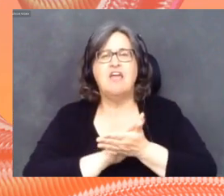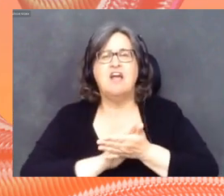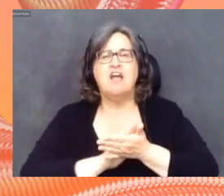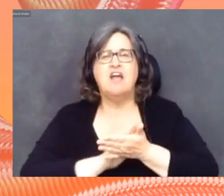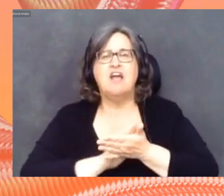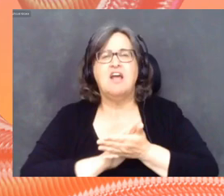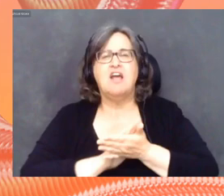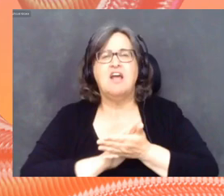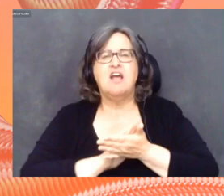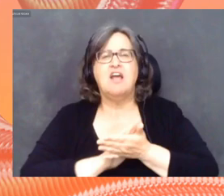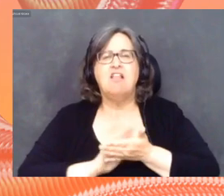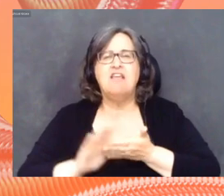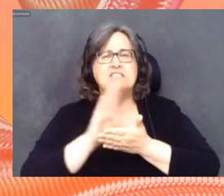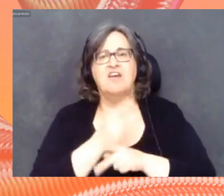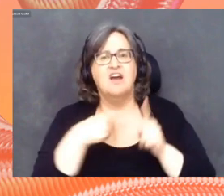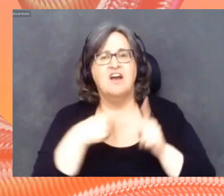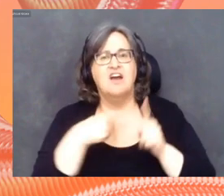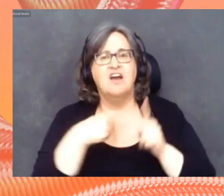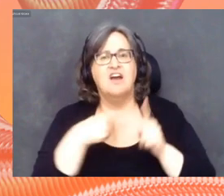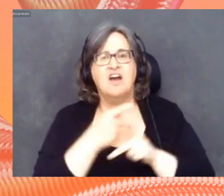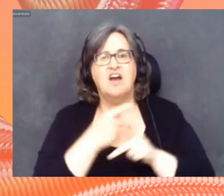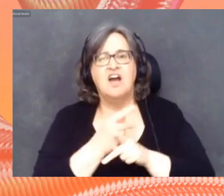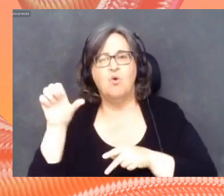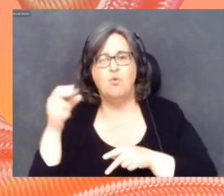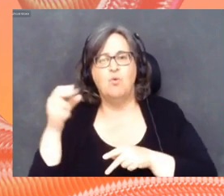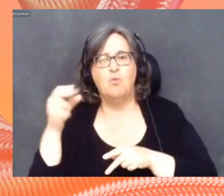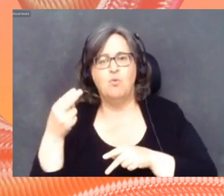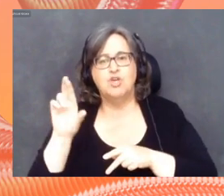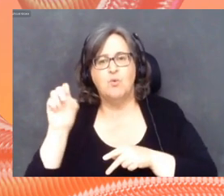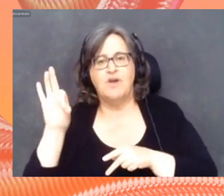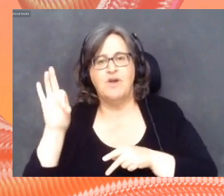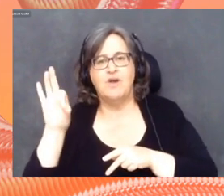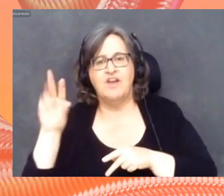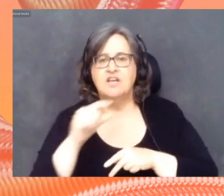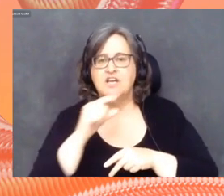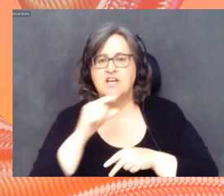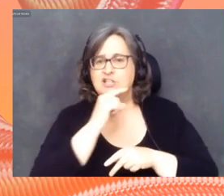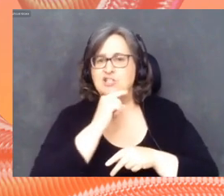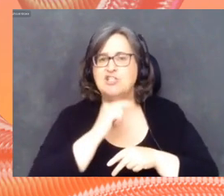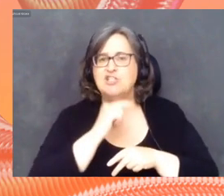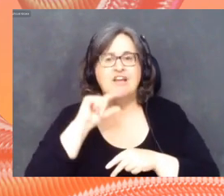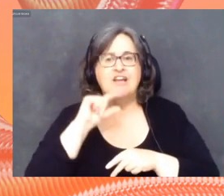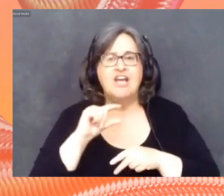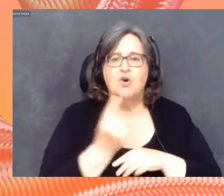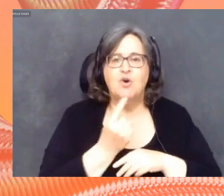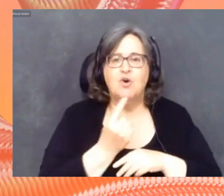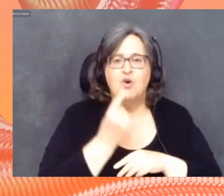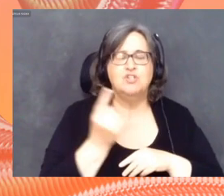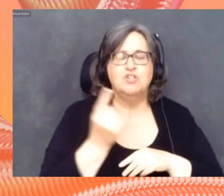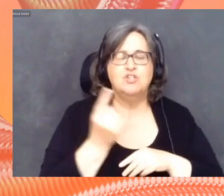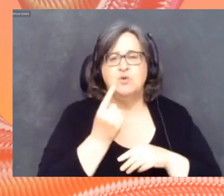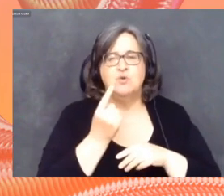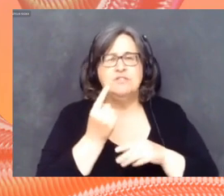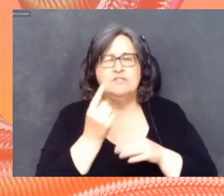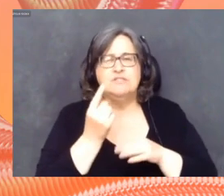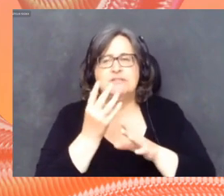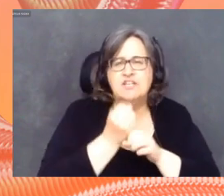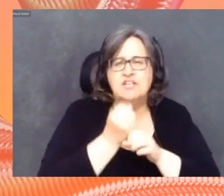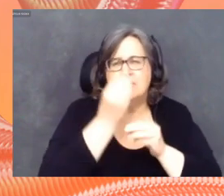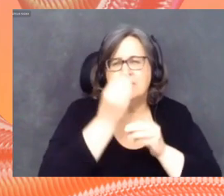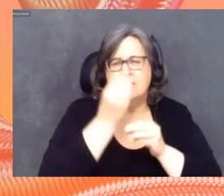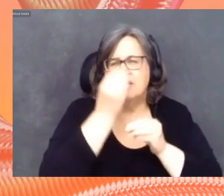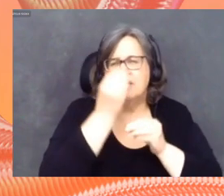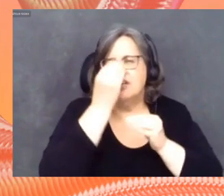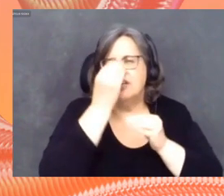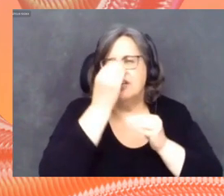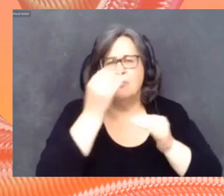kind of witchcraft. And Gemini is always like, you know, in the breeze of information and gathering the ideas and being able